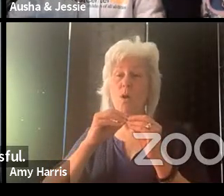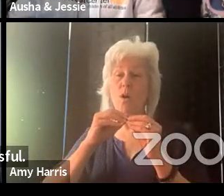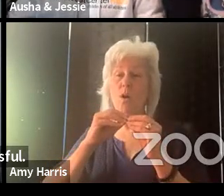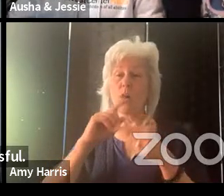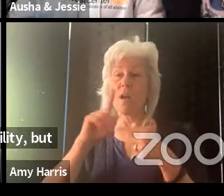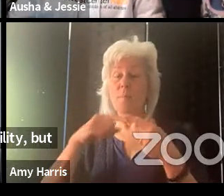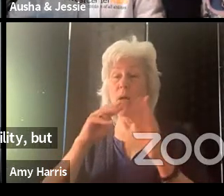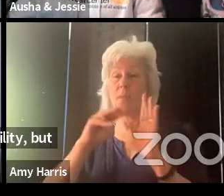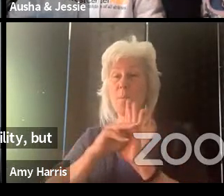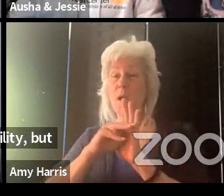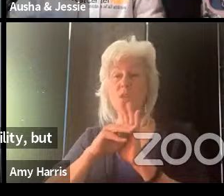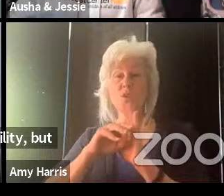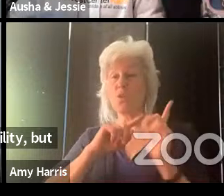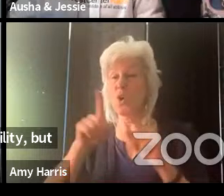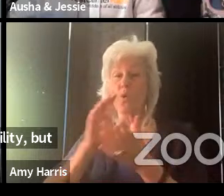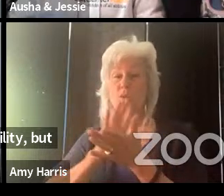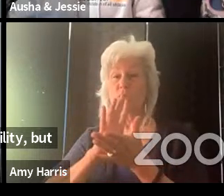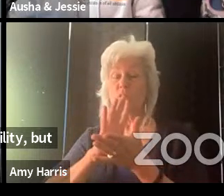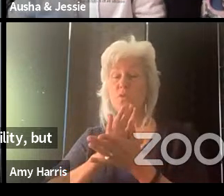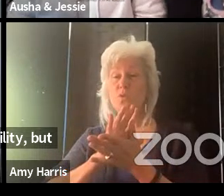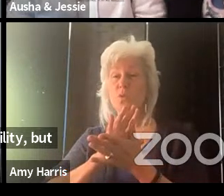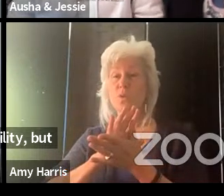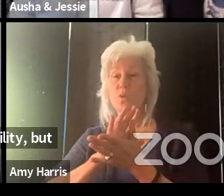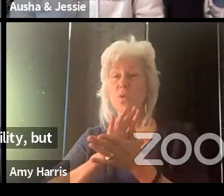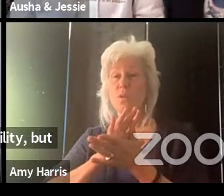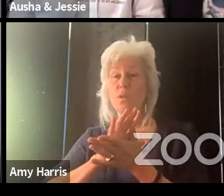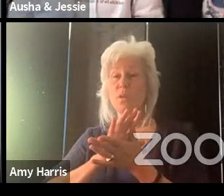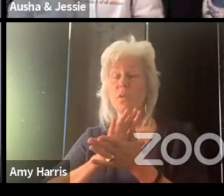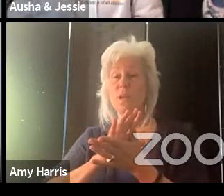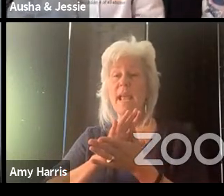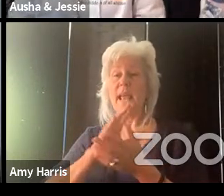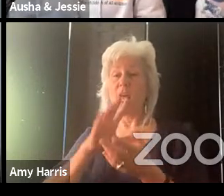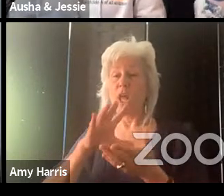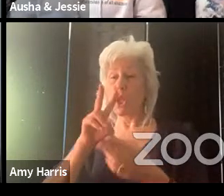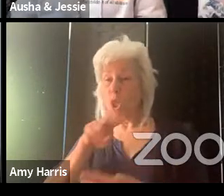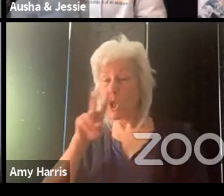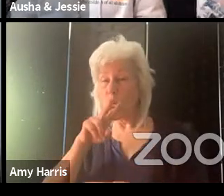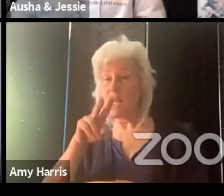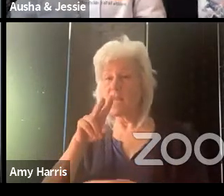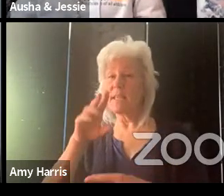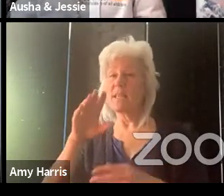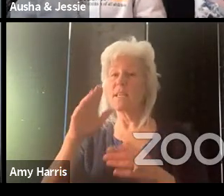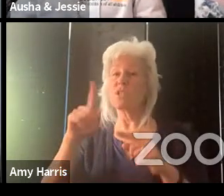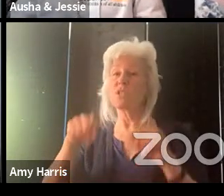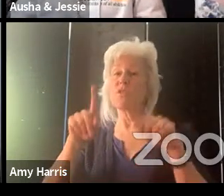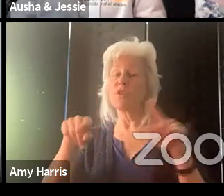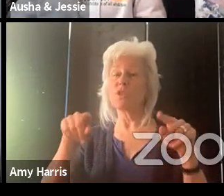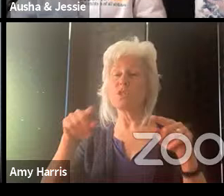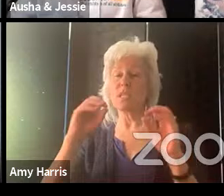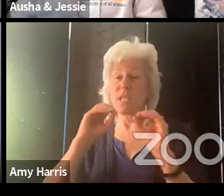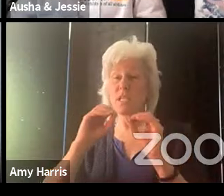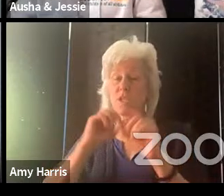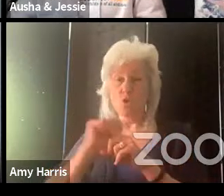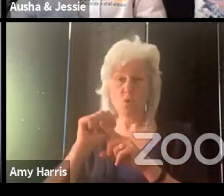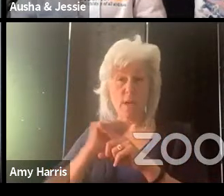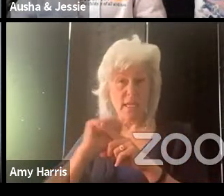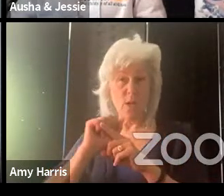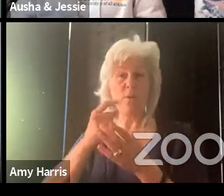or wherever and do our disability diversity training where we discuss these things.